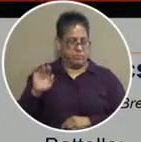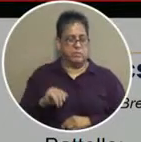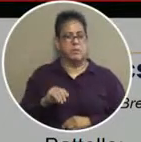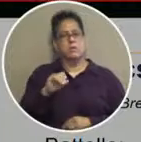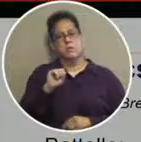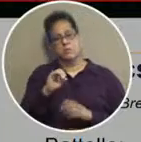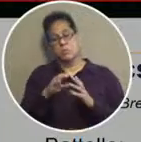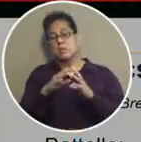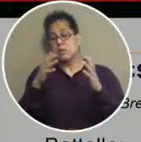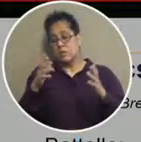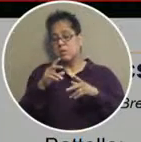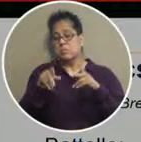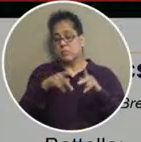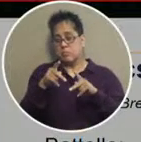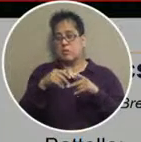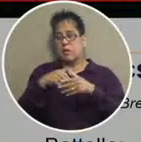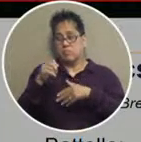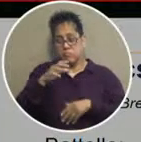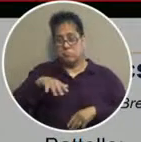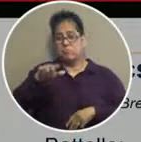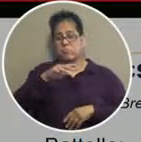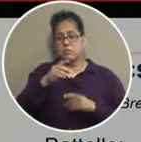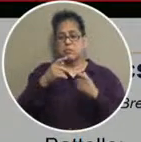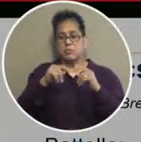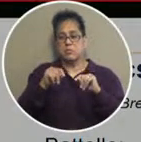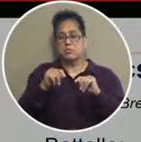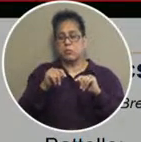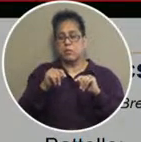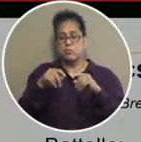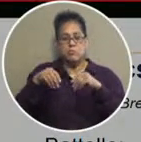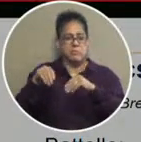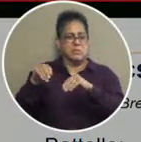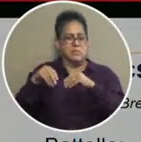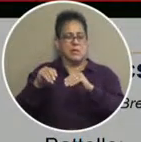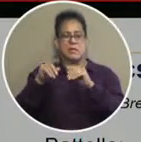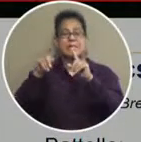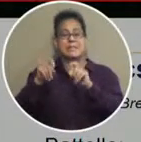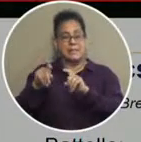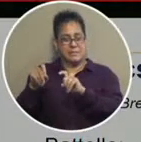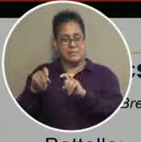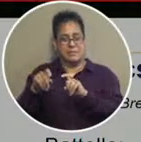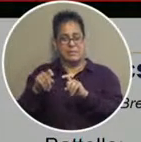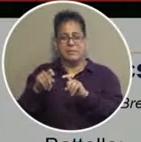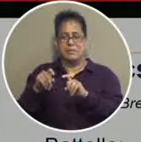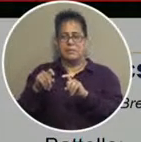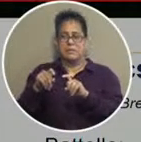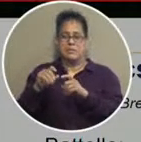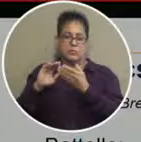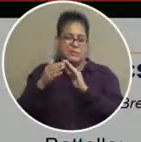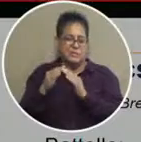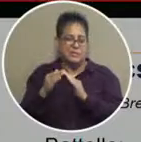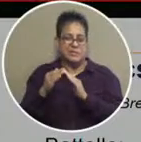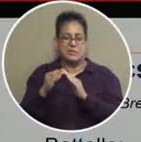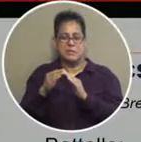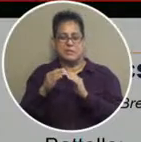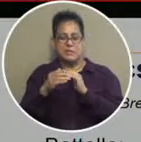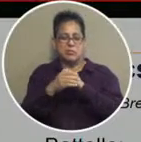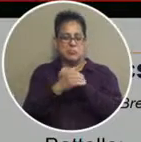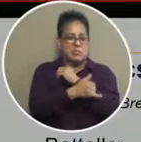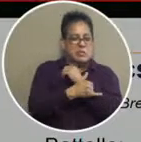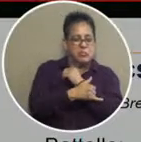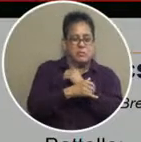a lot of people out there who are trying to sell tests to cities and countries that have